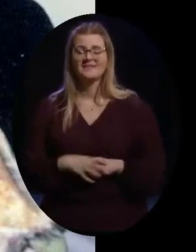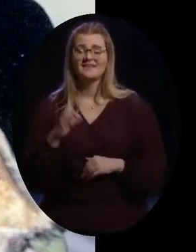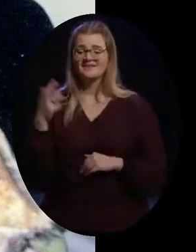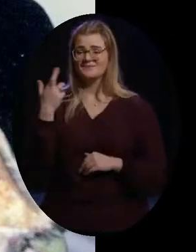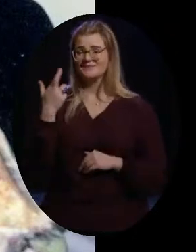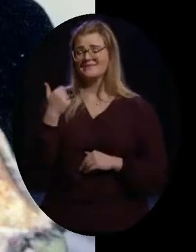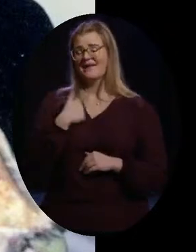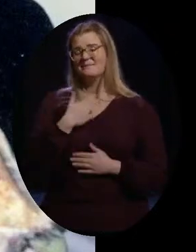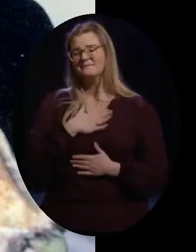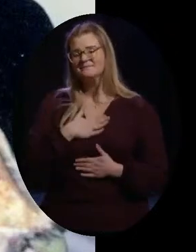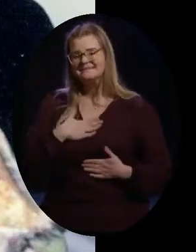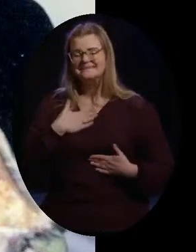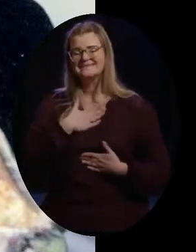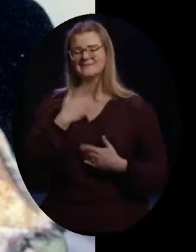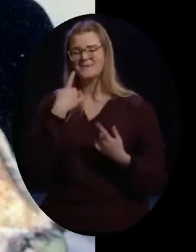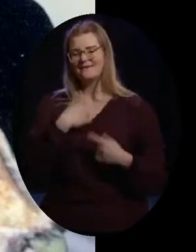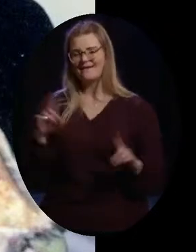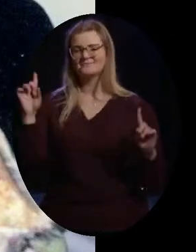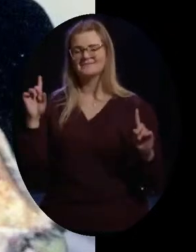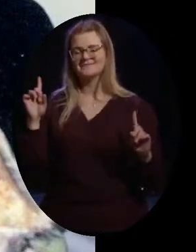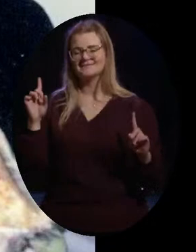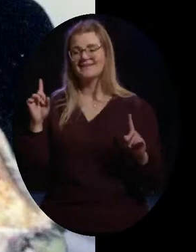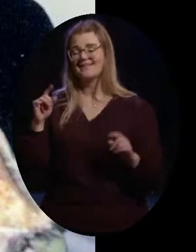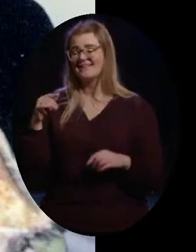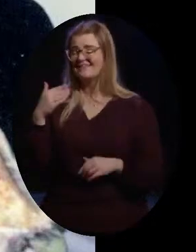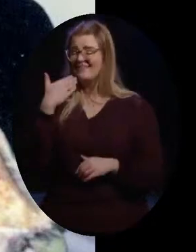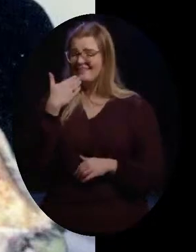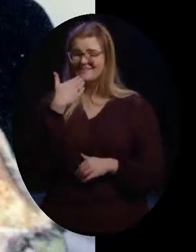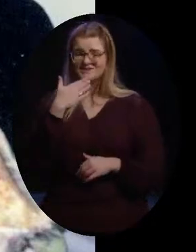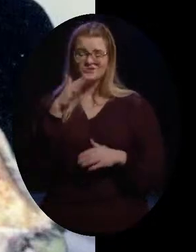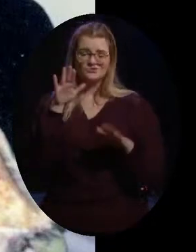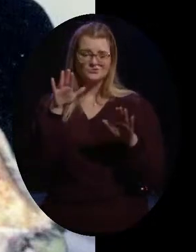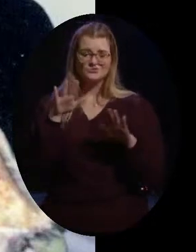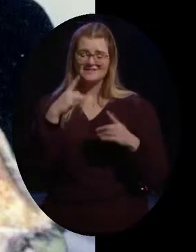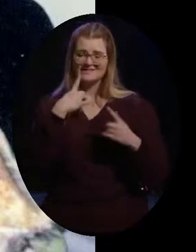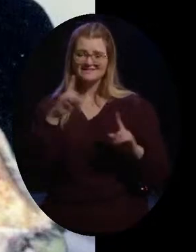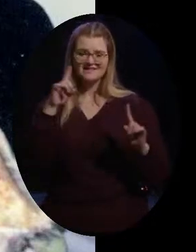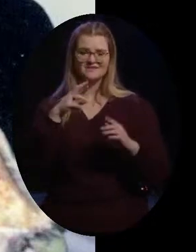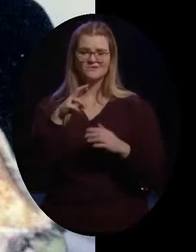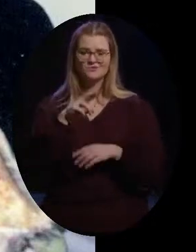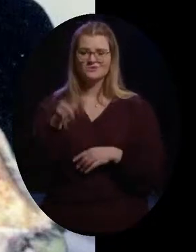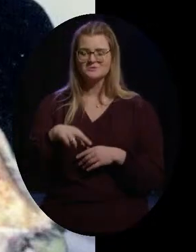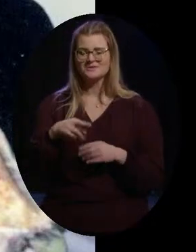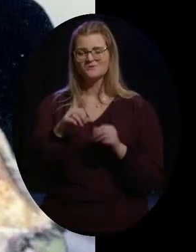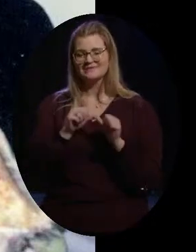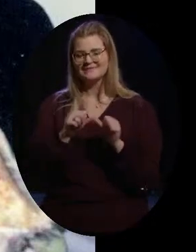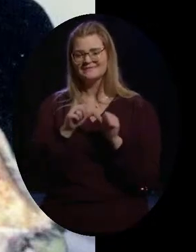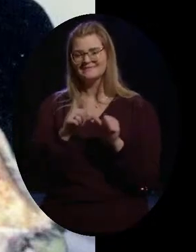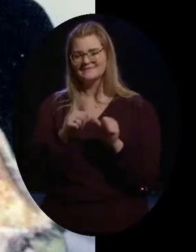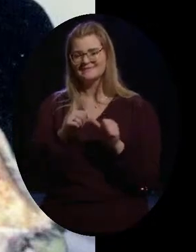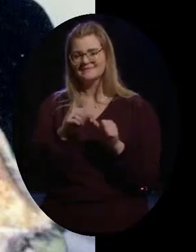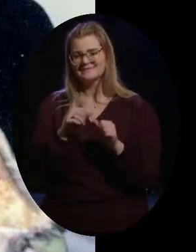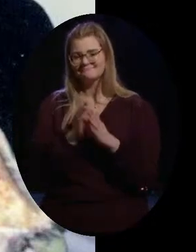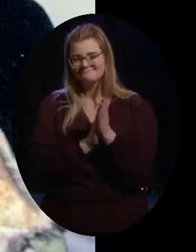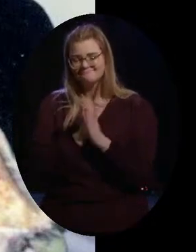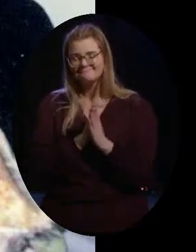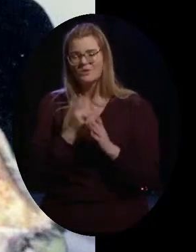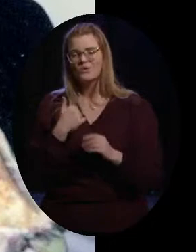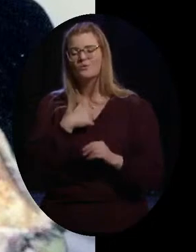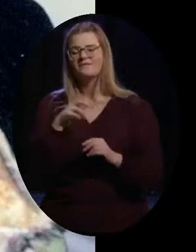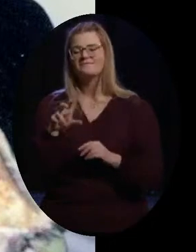I'm so pleased to announce that thanks to the great success of the Richmond Resilience Initiative, we have